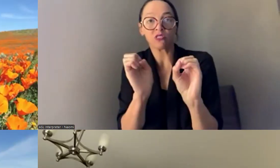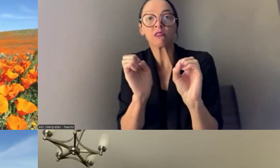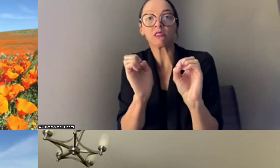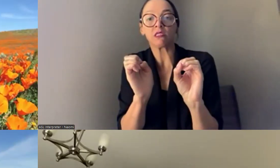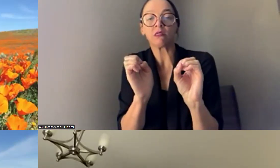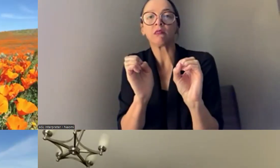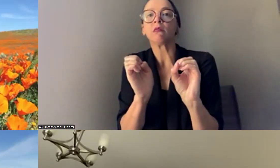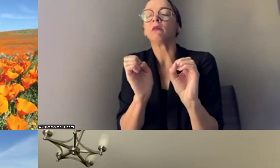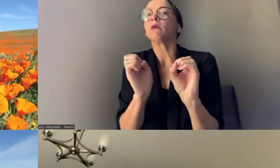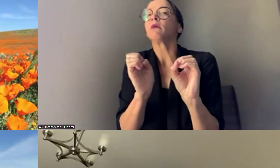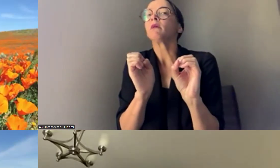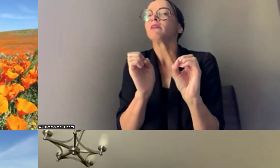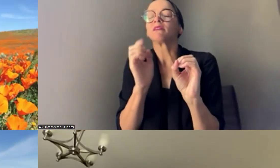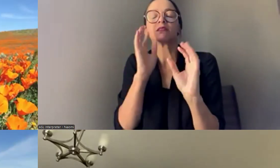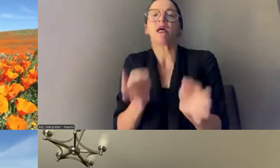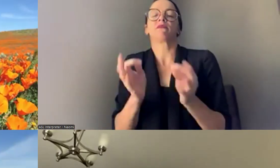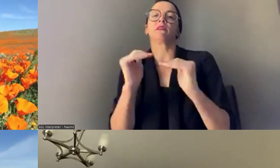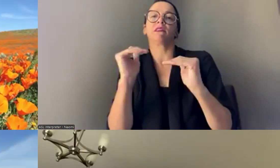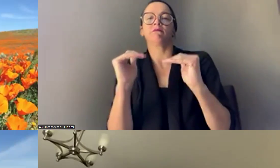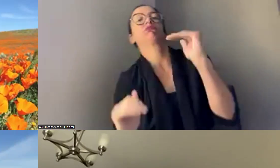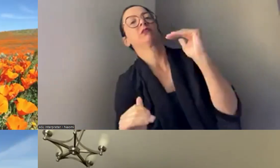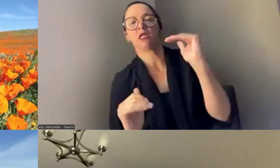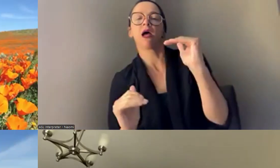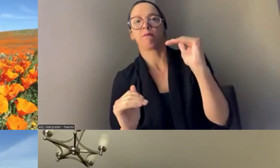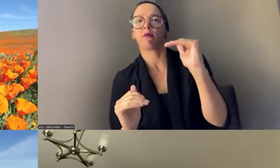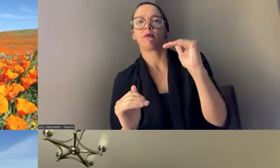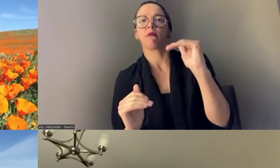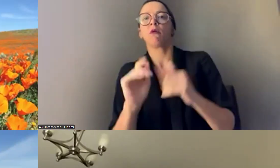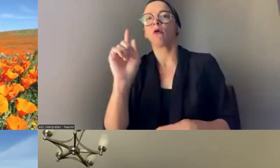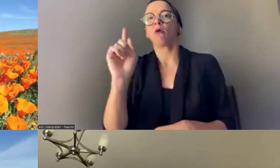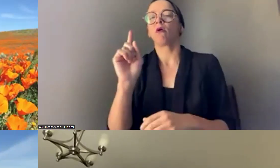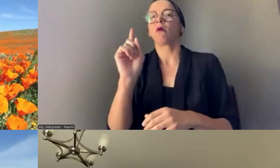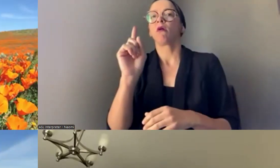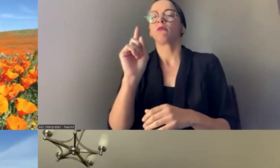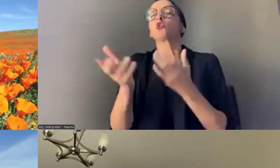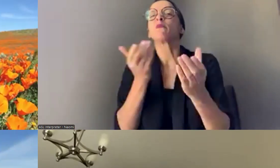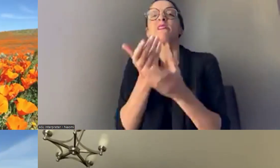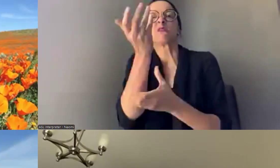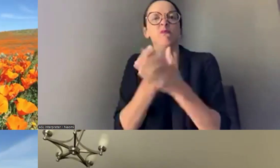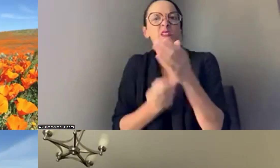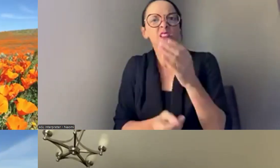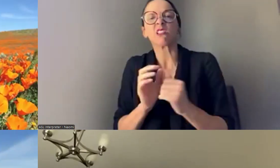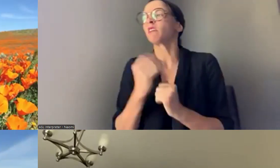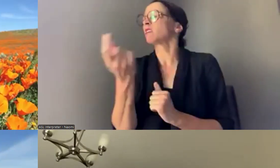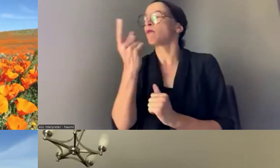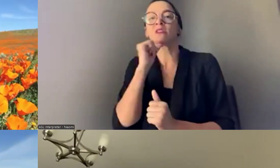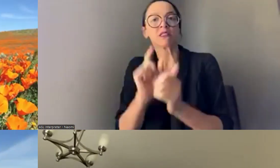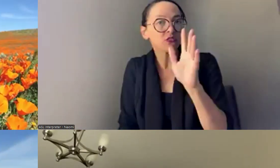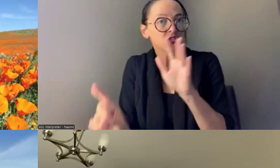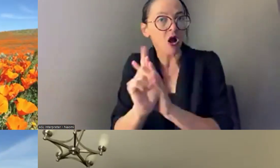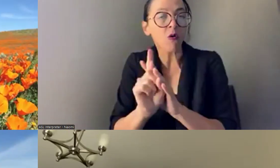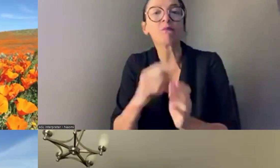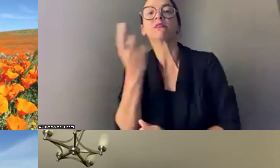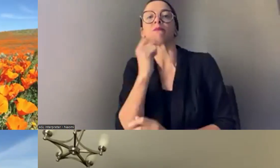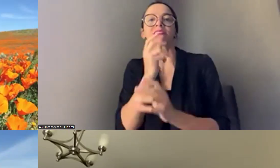can't provide the service. And we have people right now who have gone into facilities because they